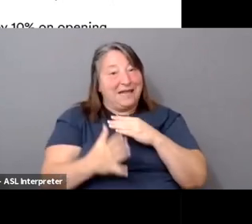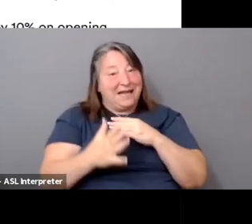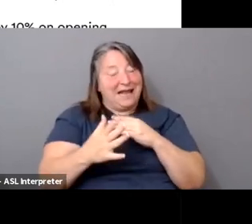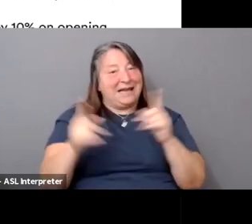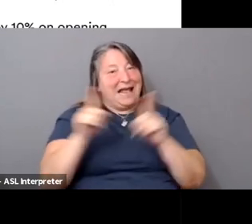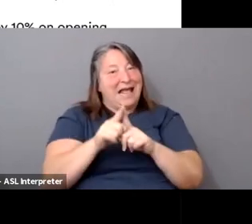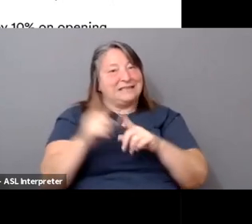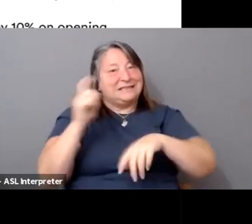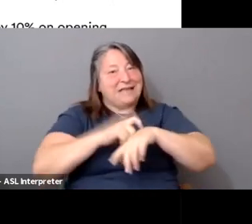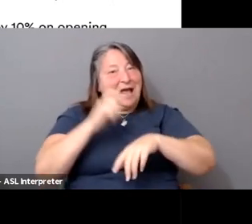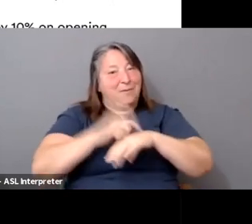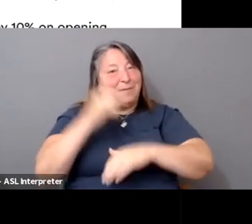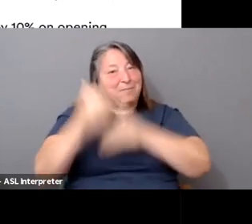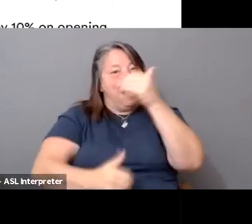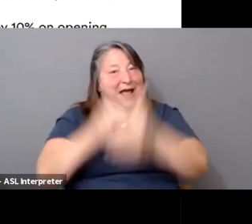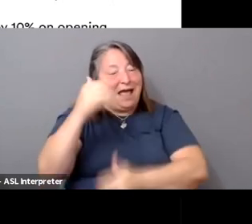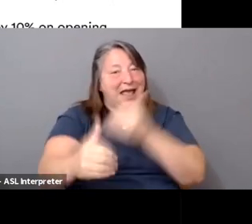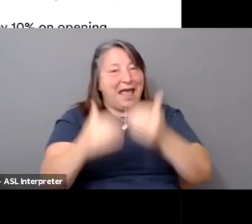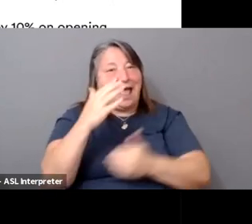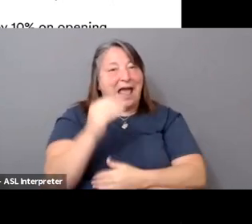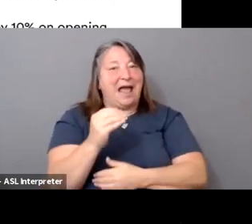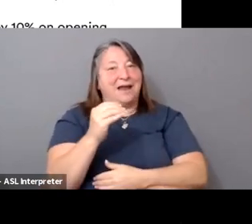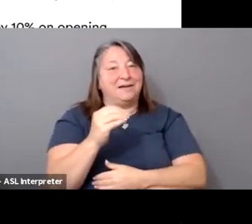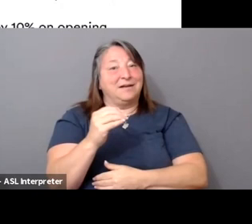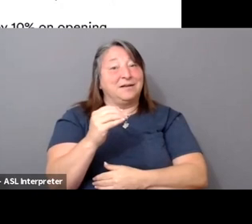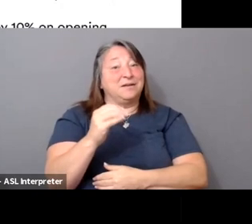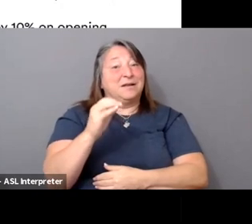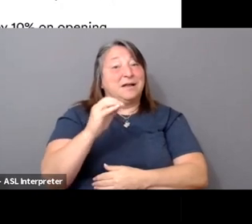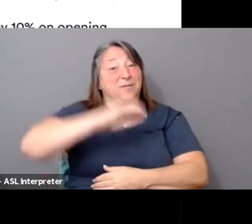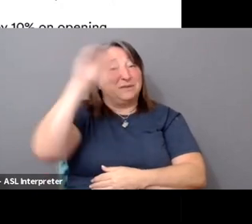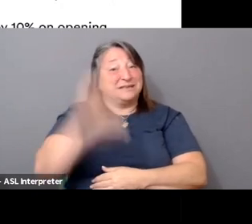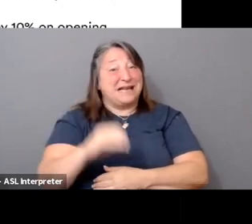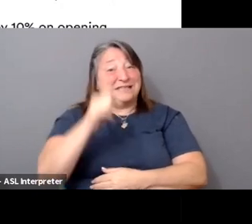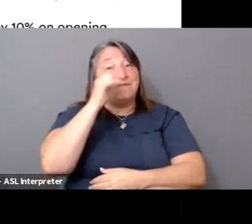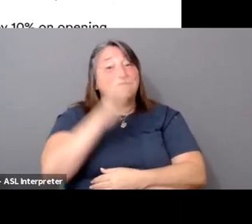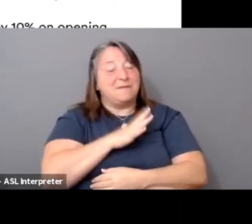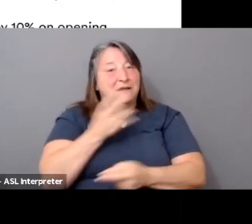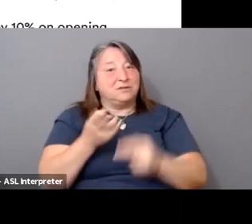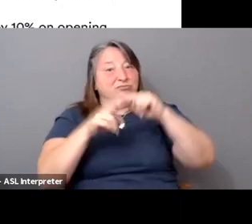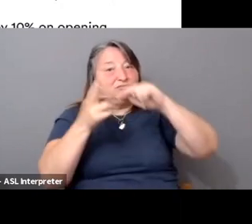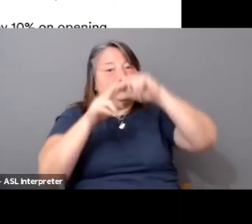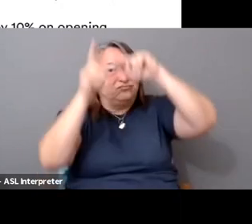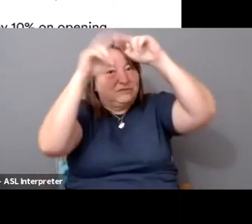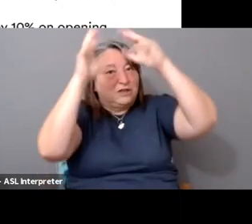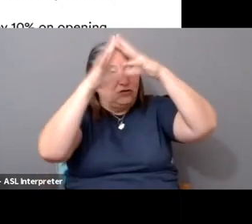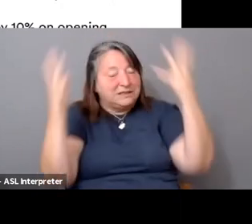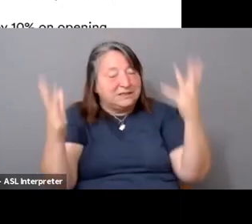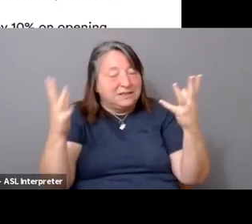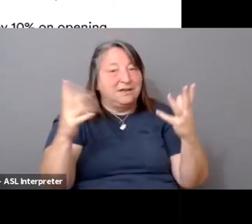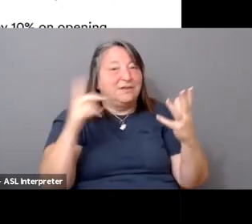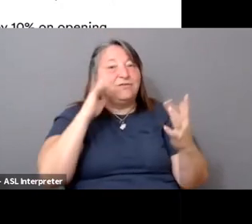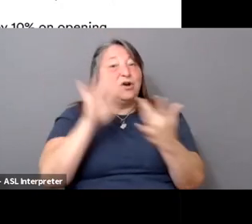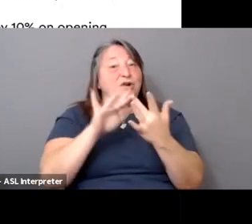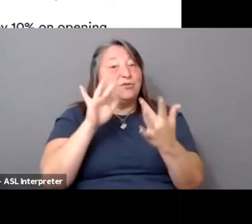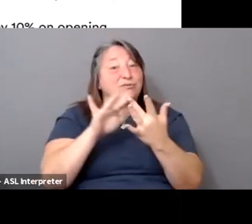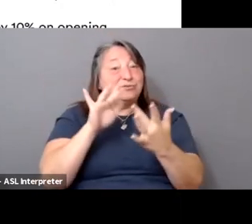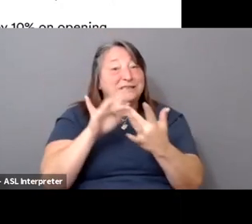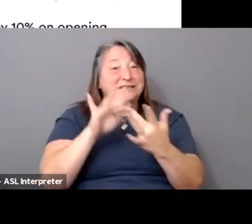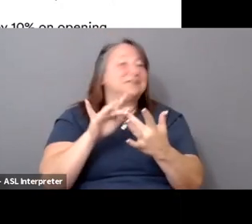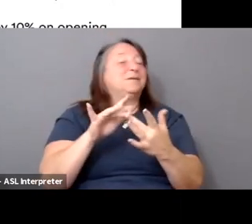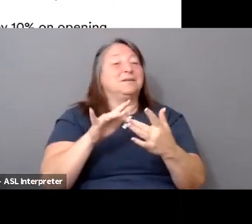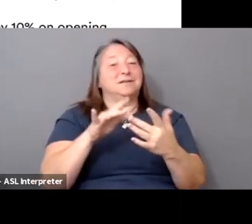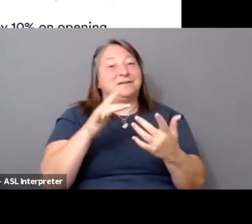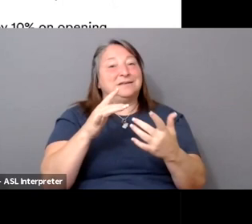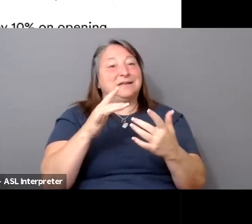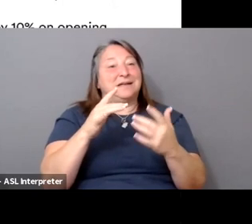and the proportion of female moviegoers increased significantly to reach near parity by the end of a film's run. Now,